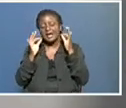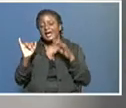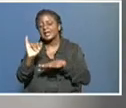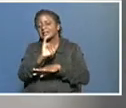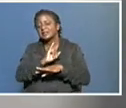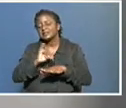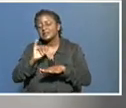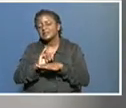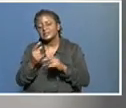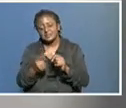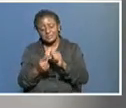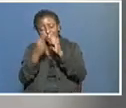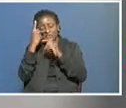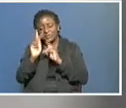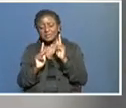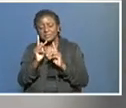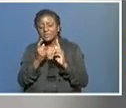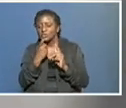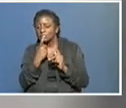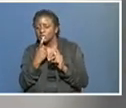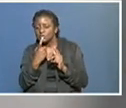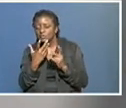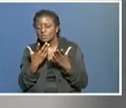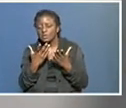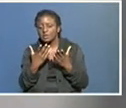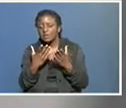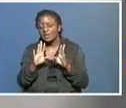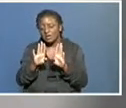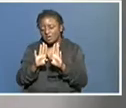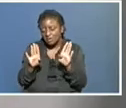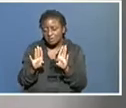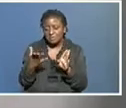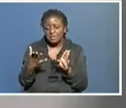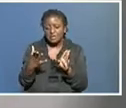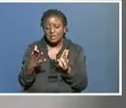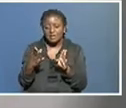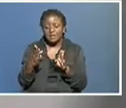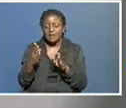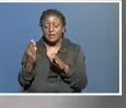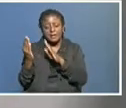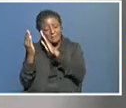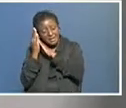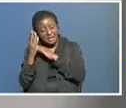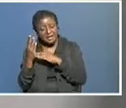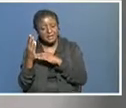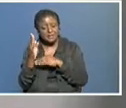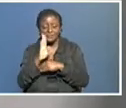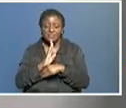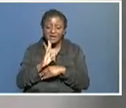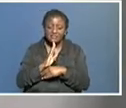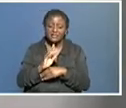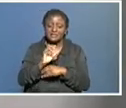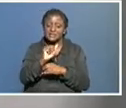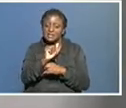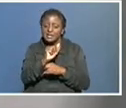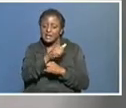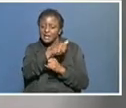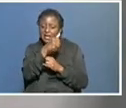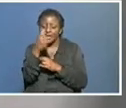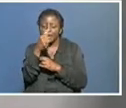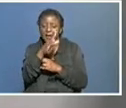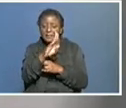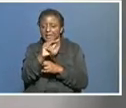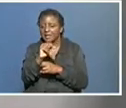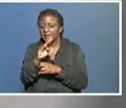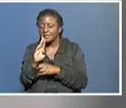for people who are putting up bed and breakfasts, Airbnbs. There's a lot of that now generating